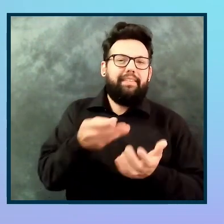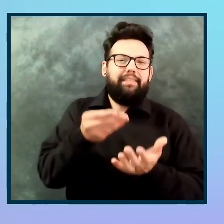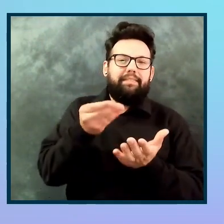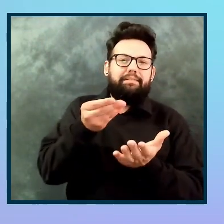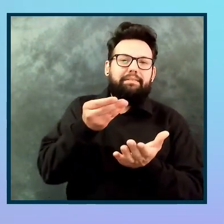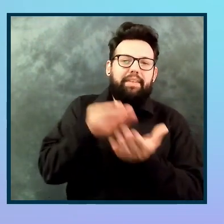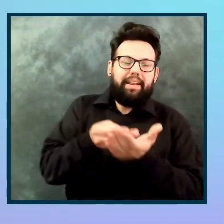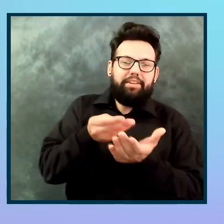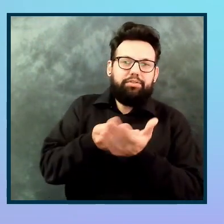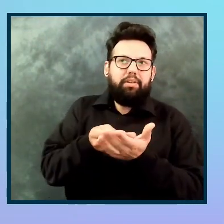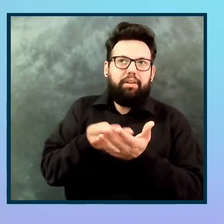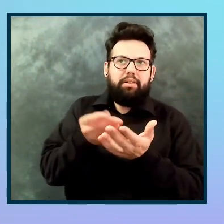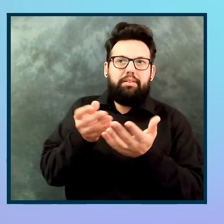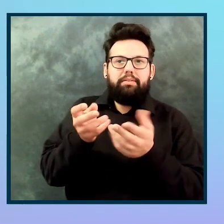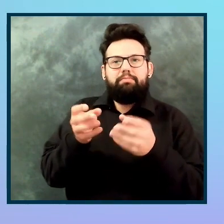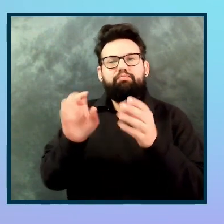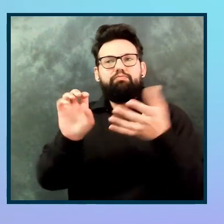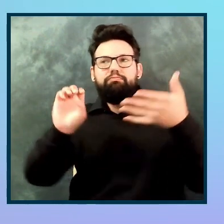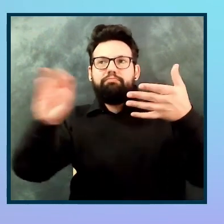upper level management,